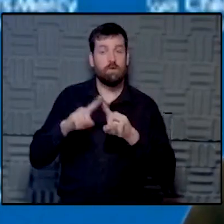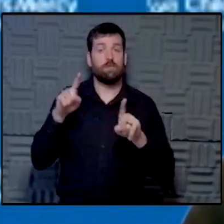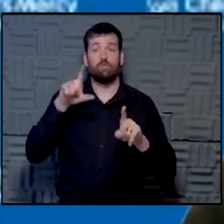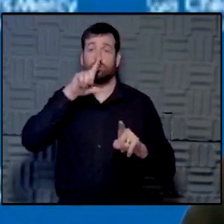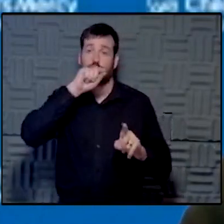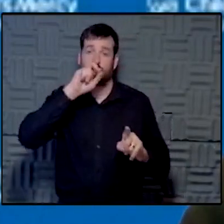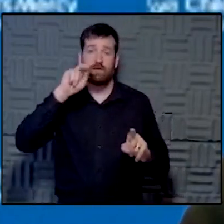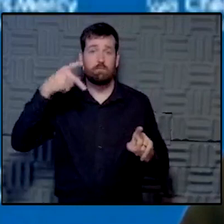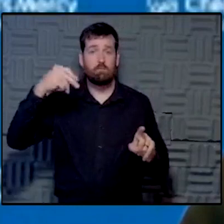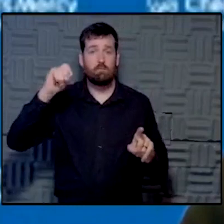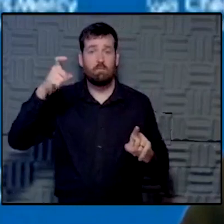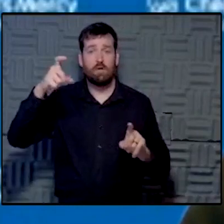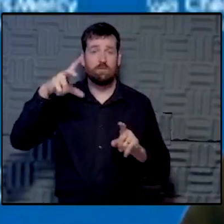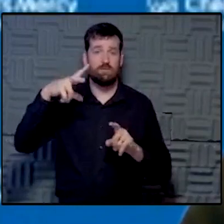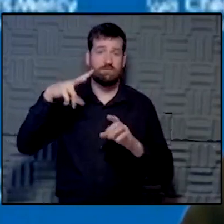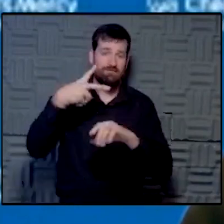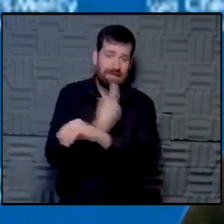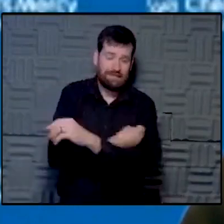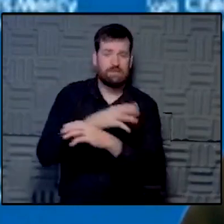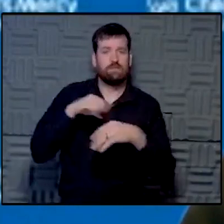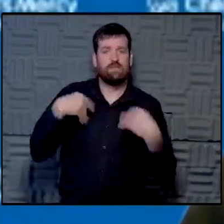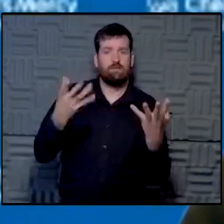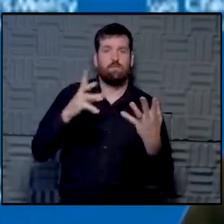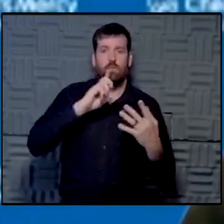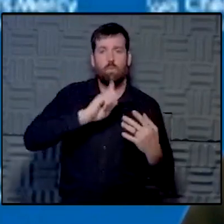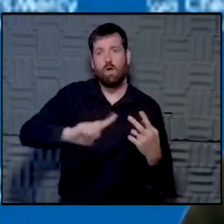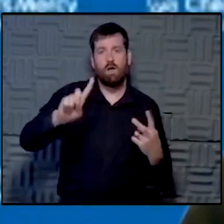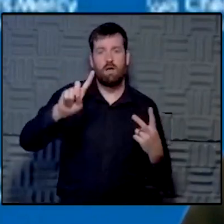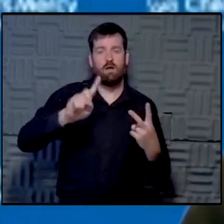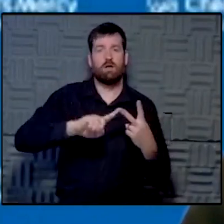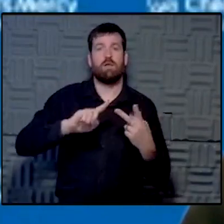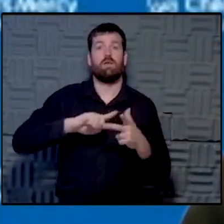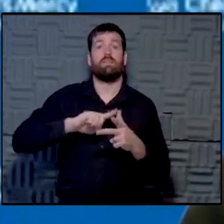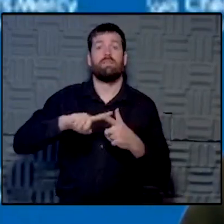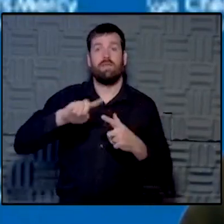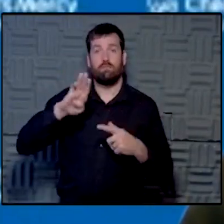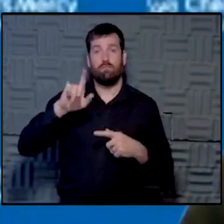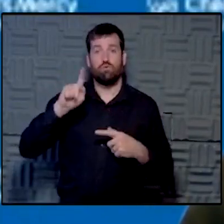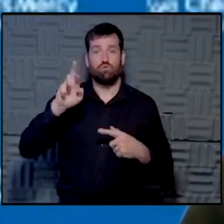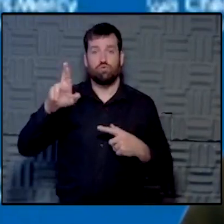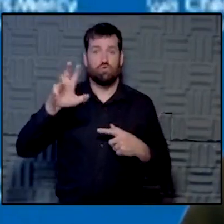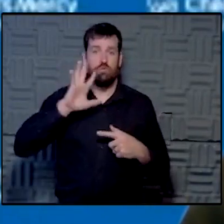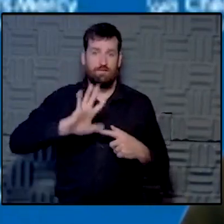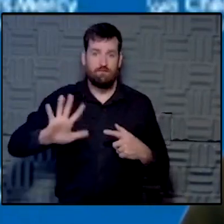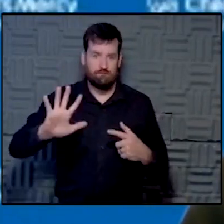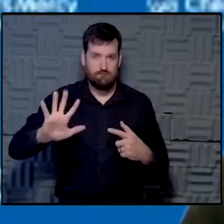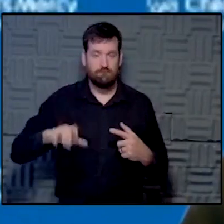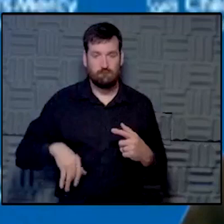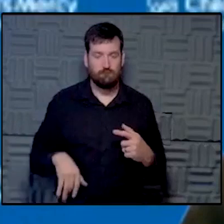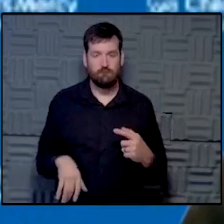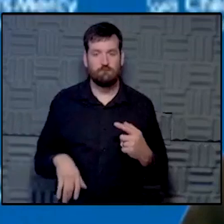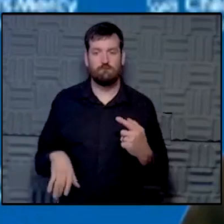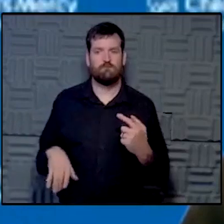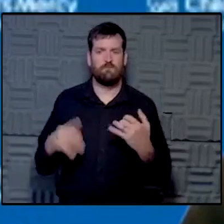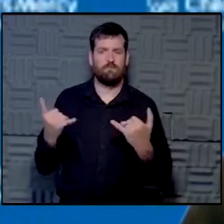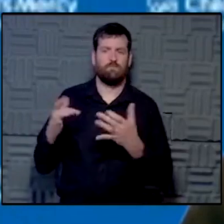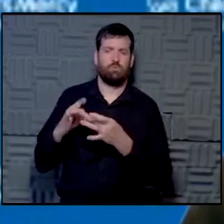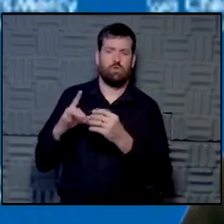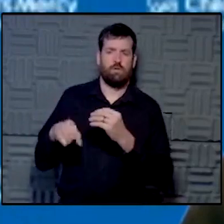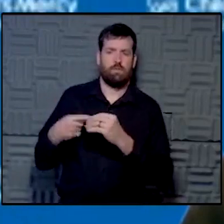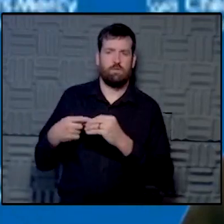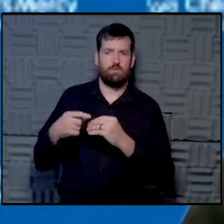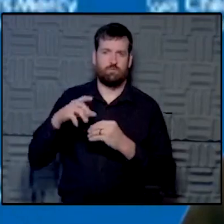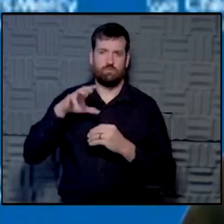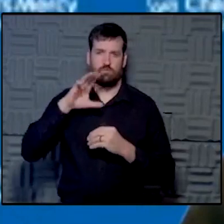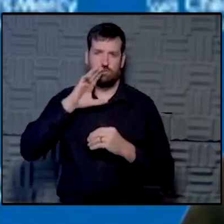is given at 1 year of age, and then the booster is at 5 years of age. And we're talking right now about COVID vaccine approved for children